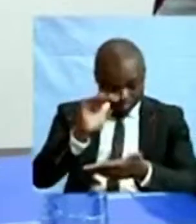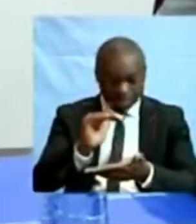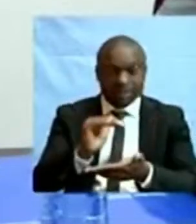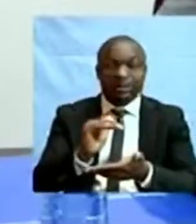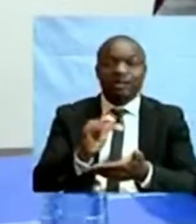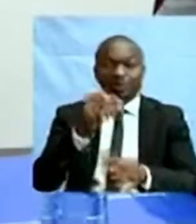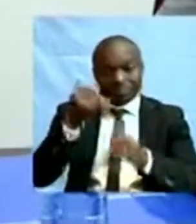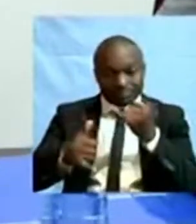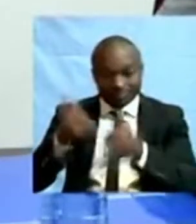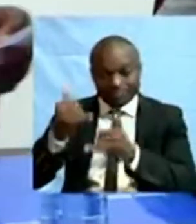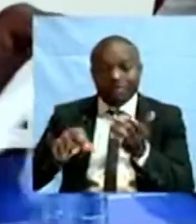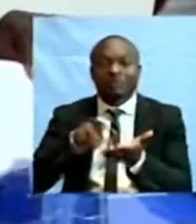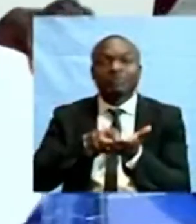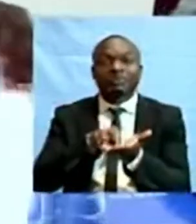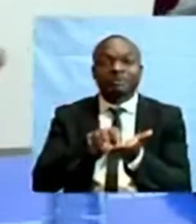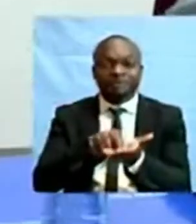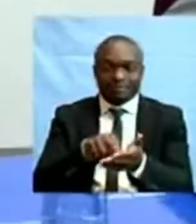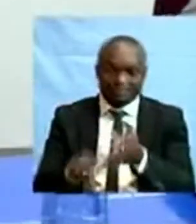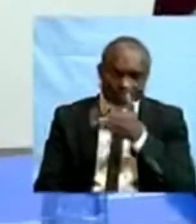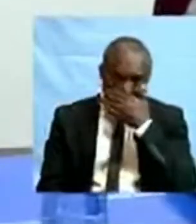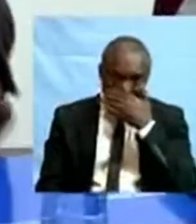conclude with the recommendations.